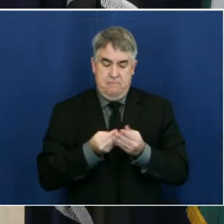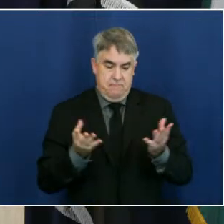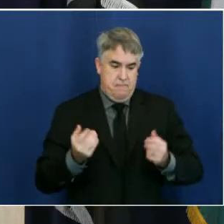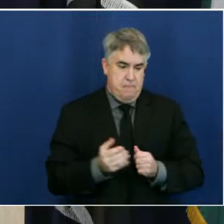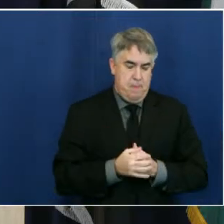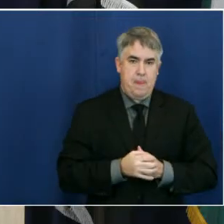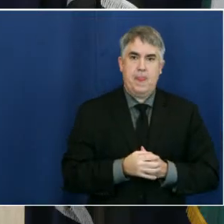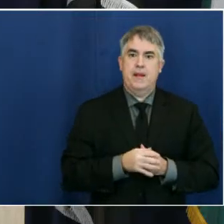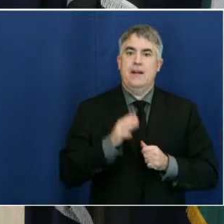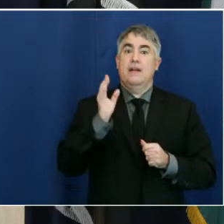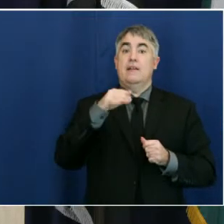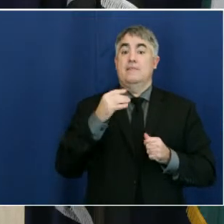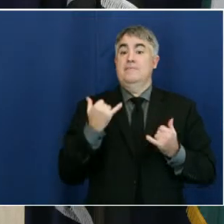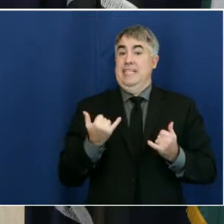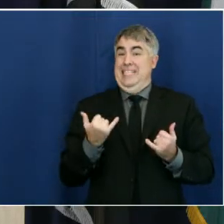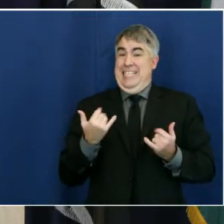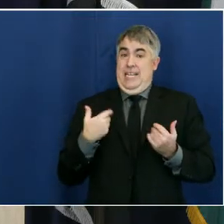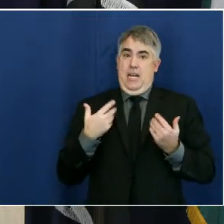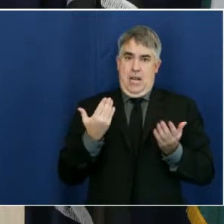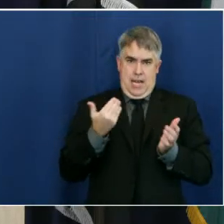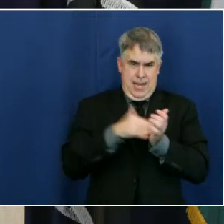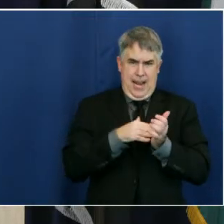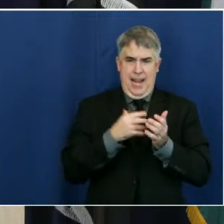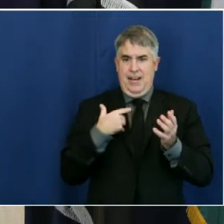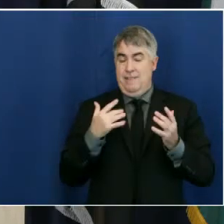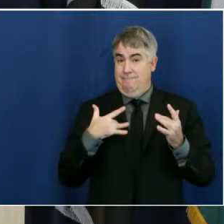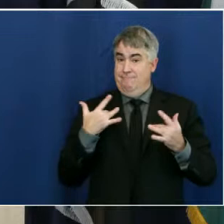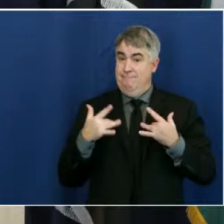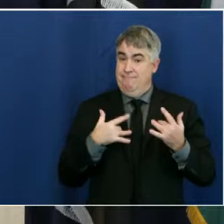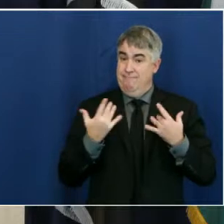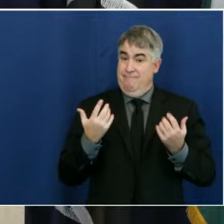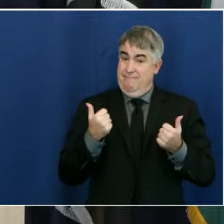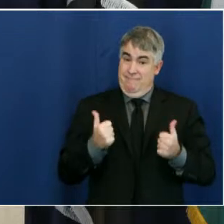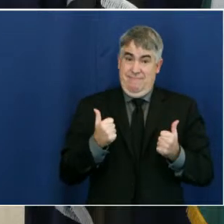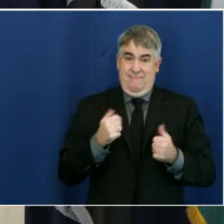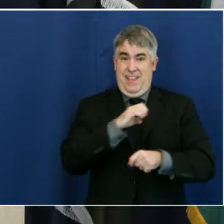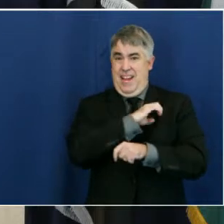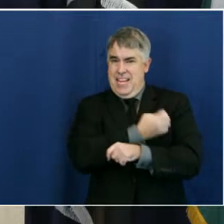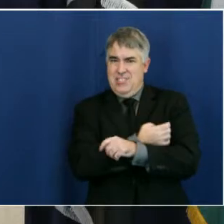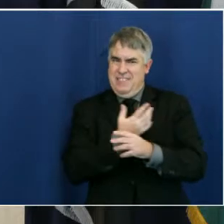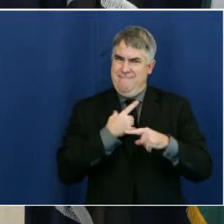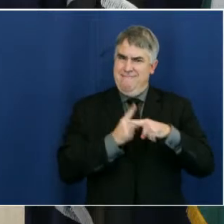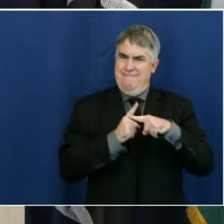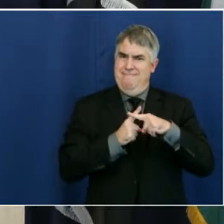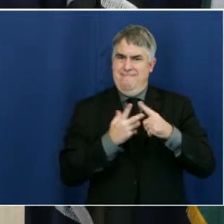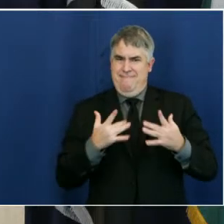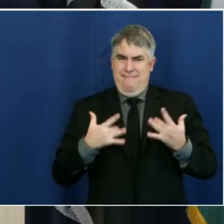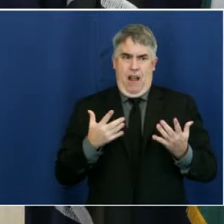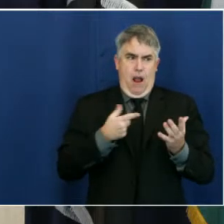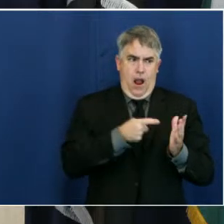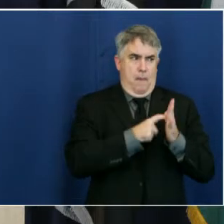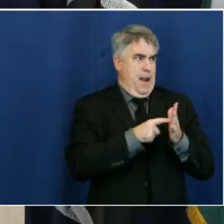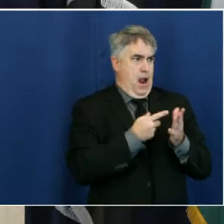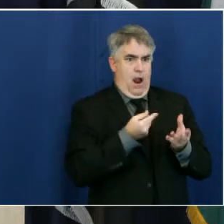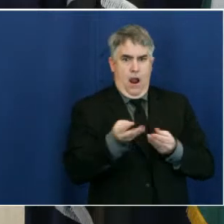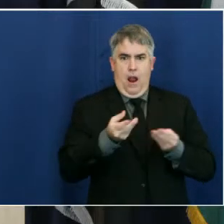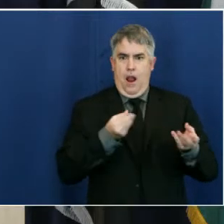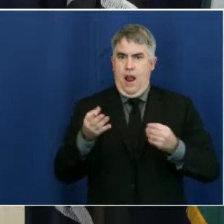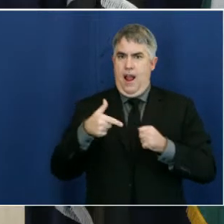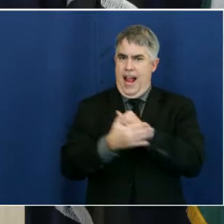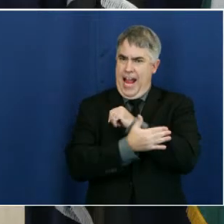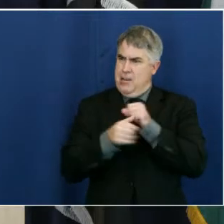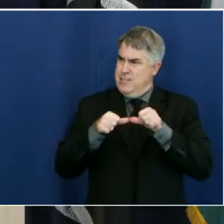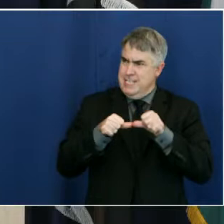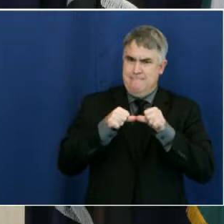again, considerable energy and focus, tremendous public demand. County continues to stand up more sites, work